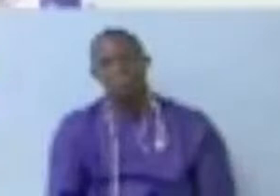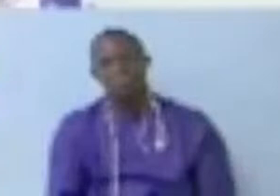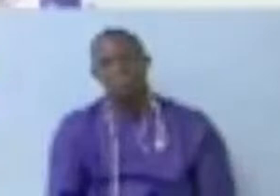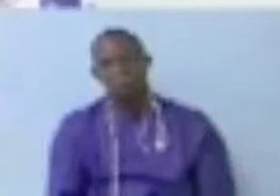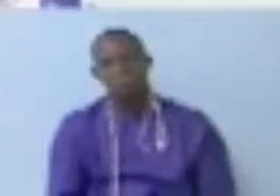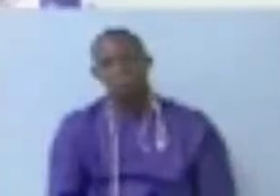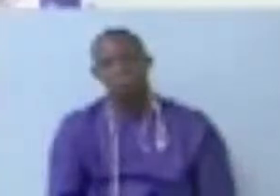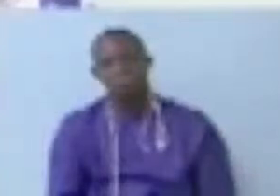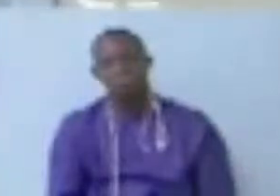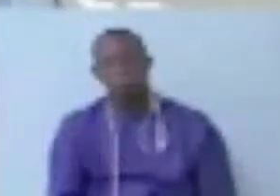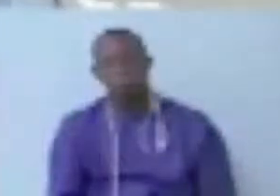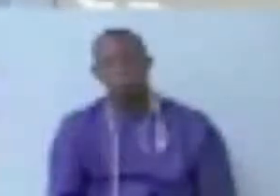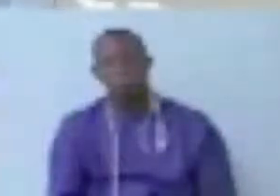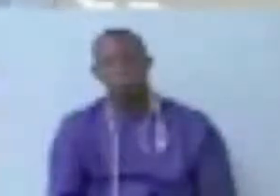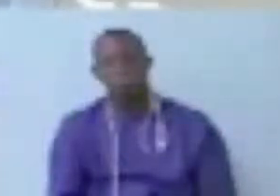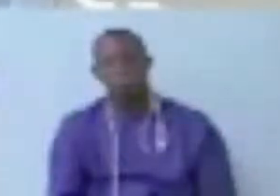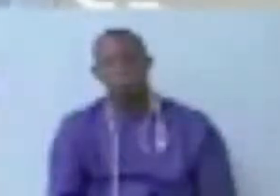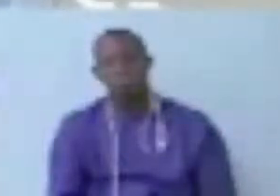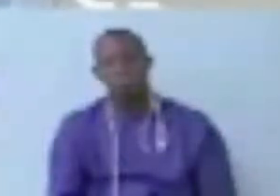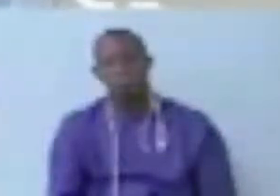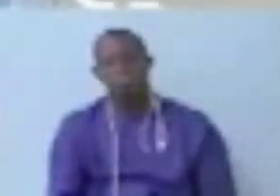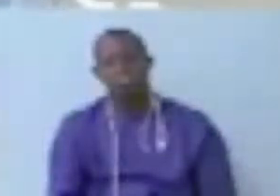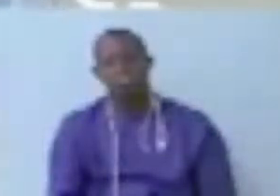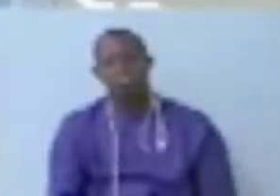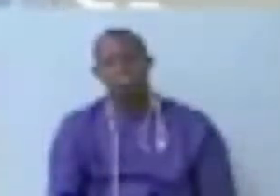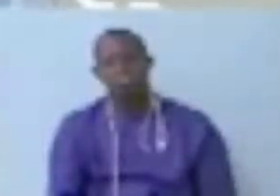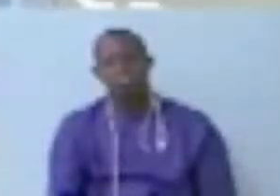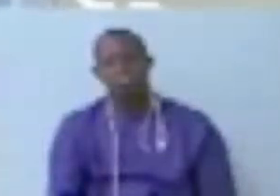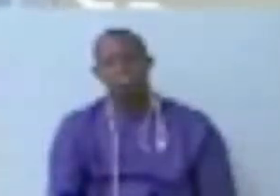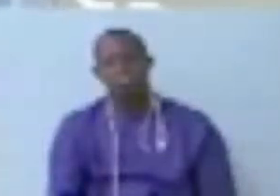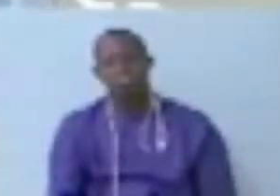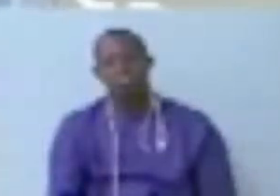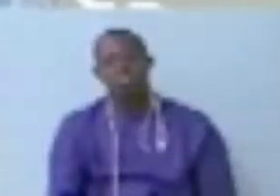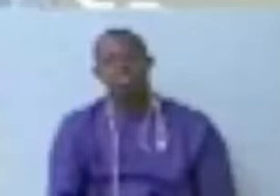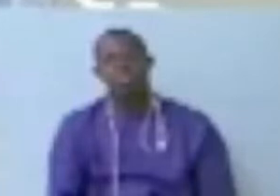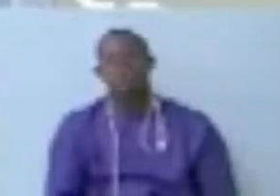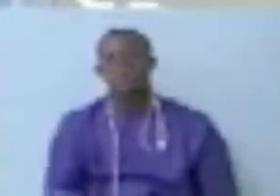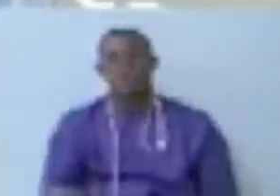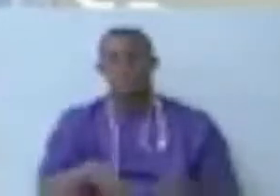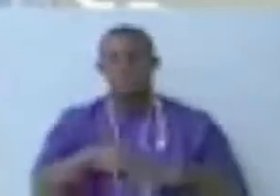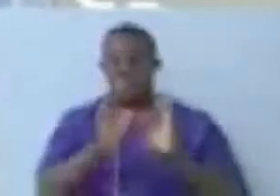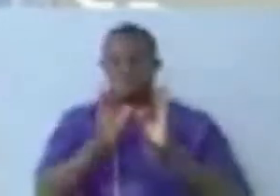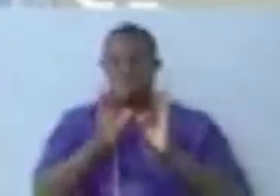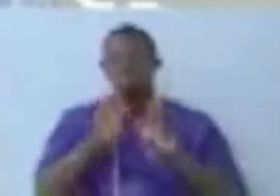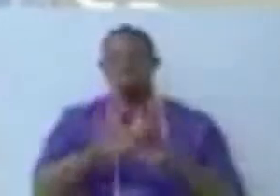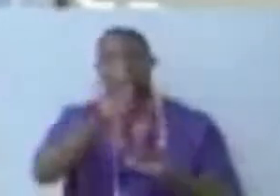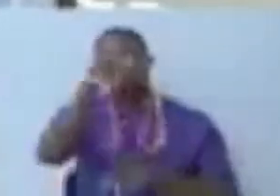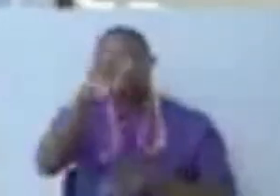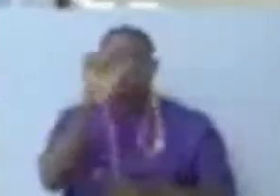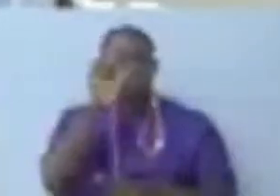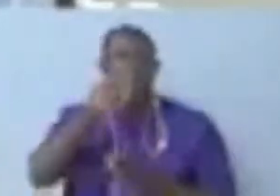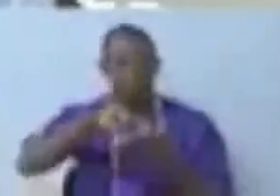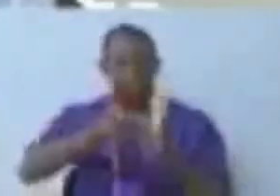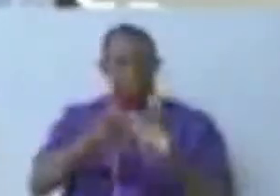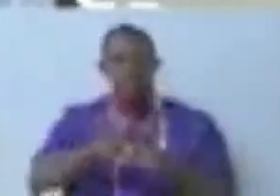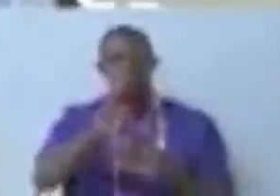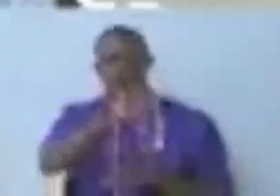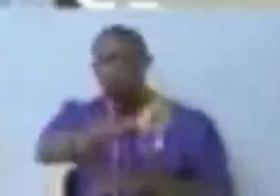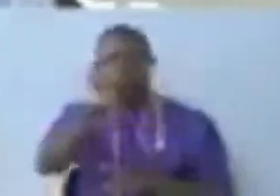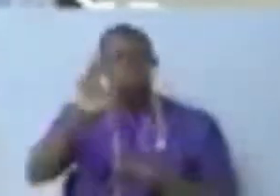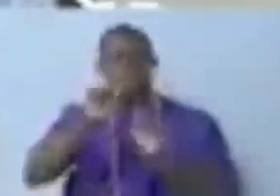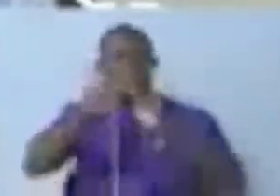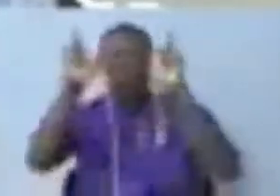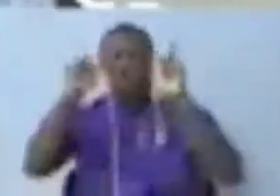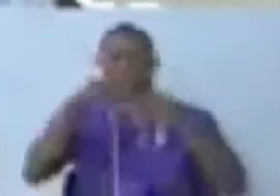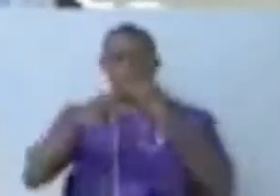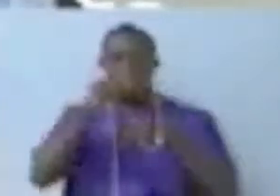I'm sorry about that, Mr. Jobarteh. Did I take it that your answer is not that you are aware of? Yes. So it therefore means this